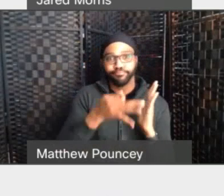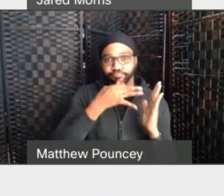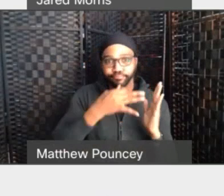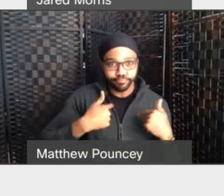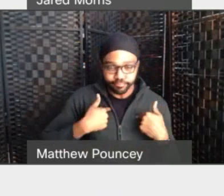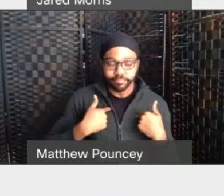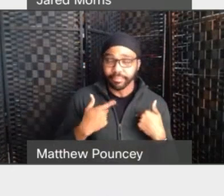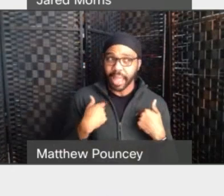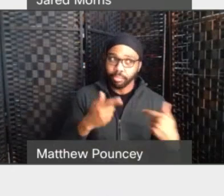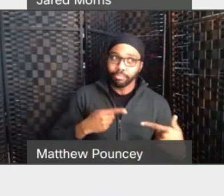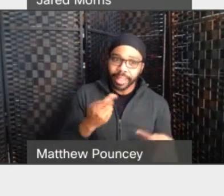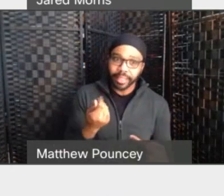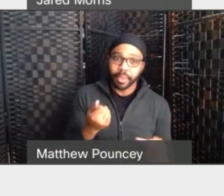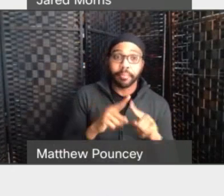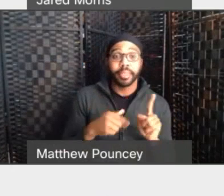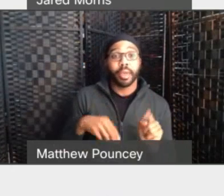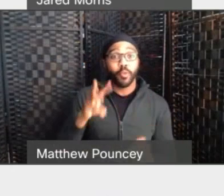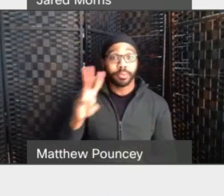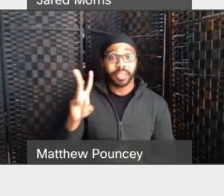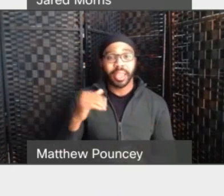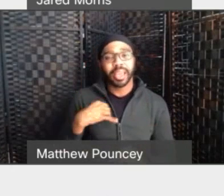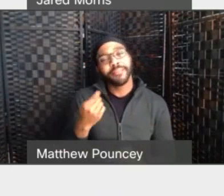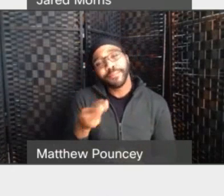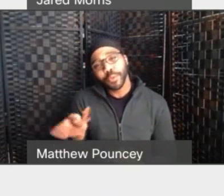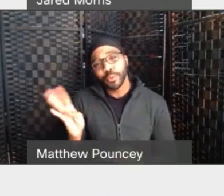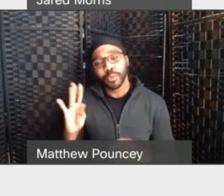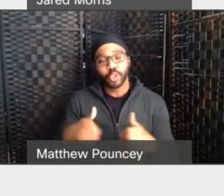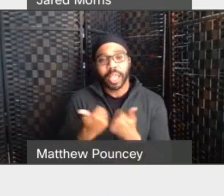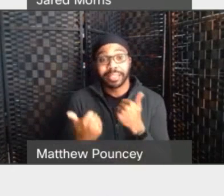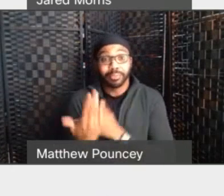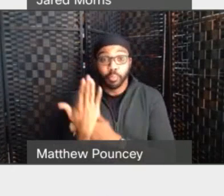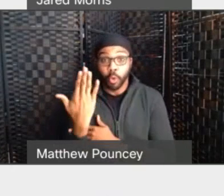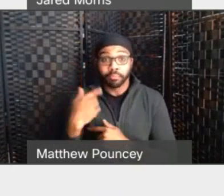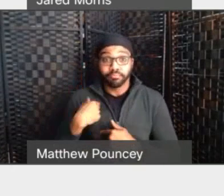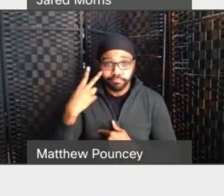Um, the website had some challenges this morning. So,